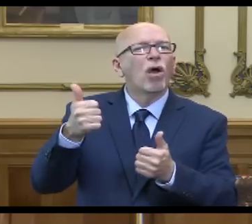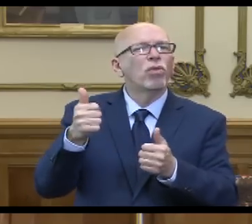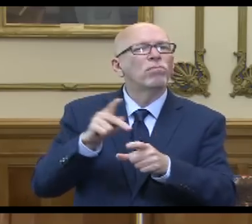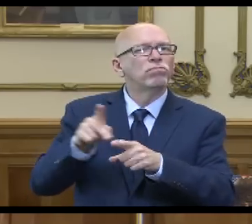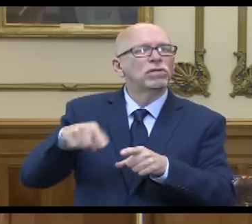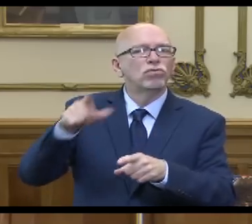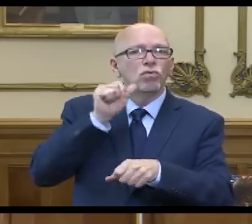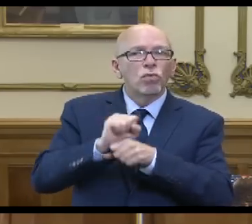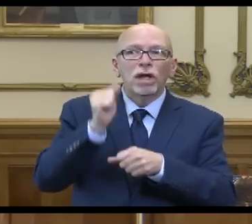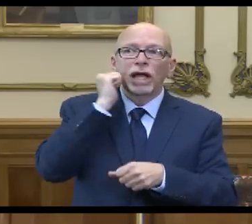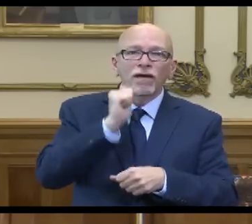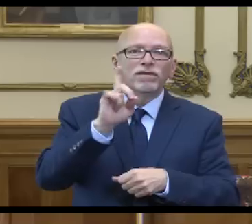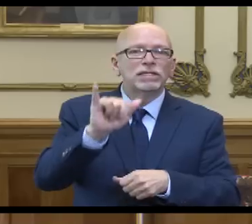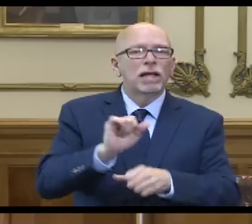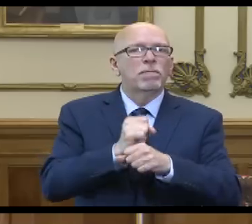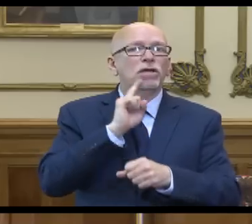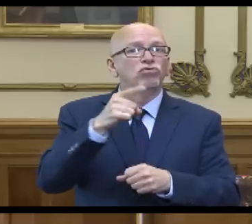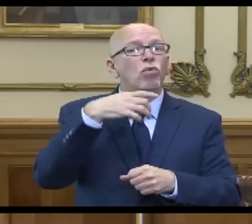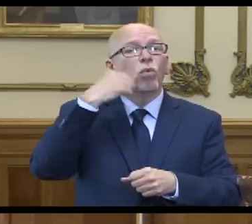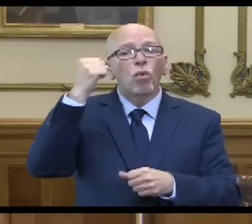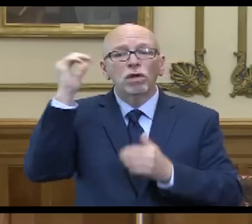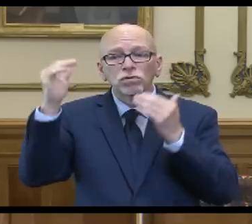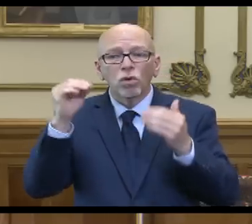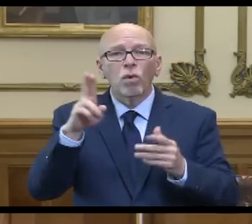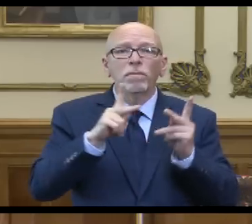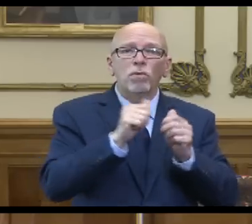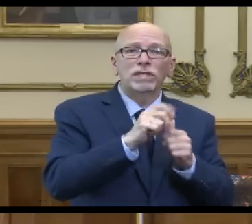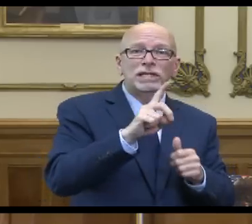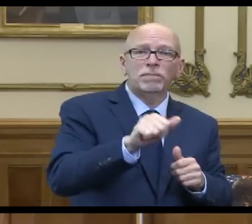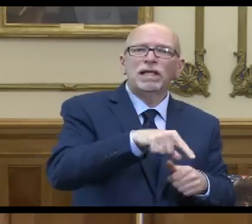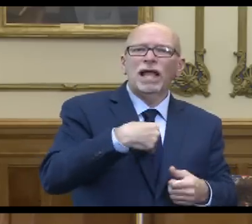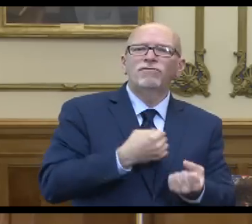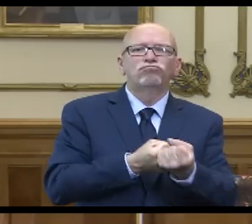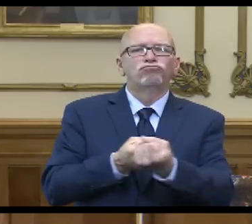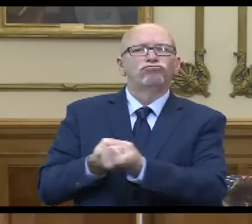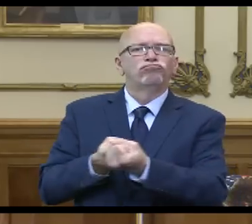work every day to ensure older adults and Hoosiers with disabilities are